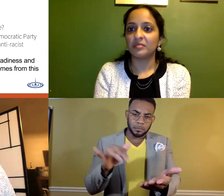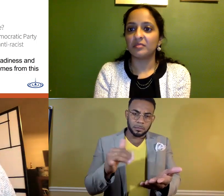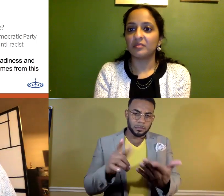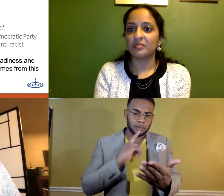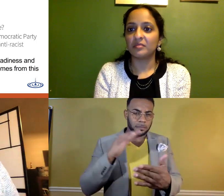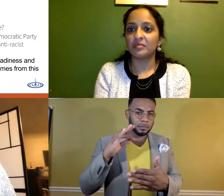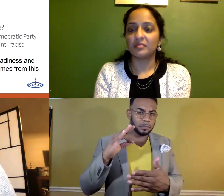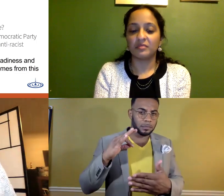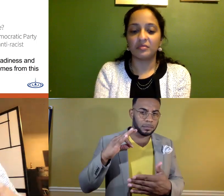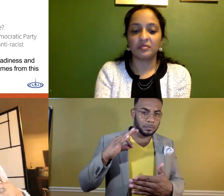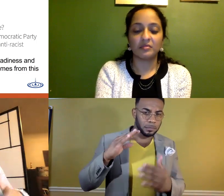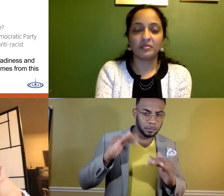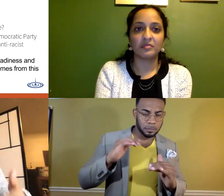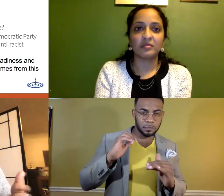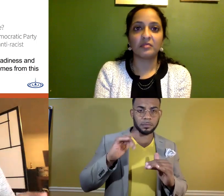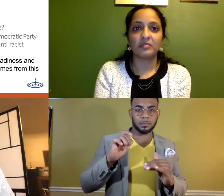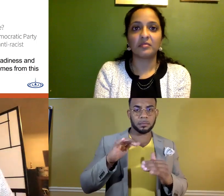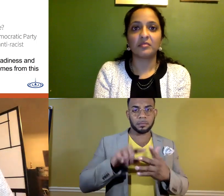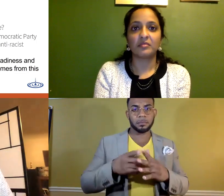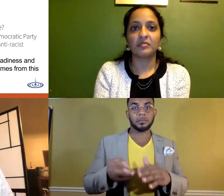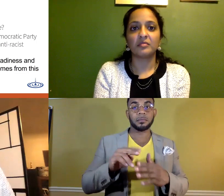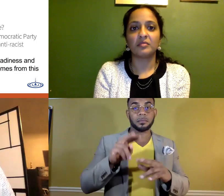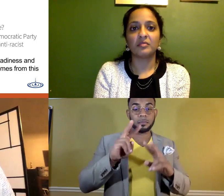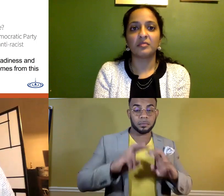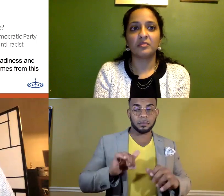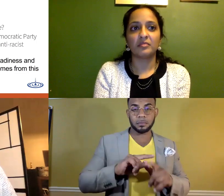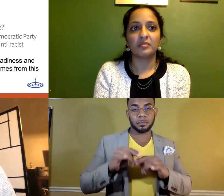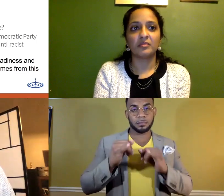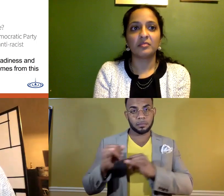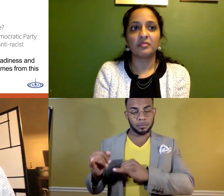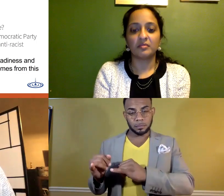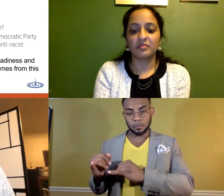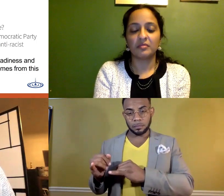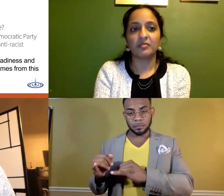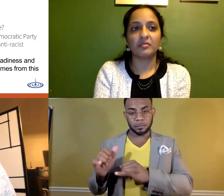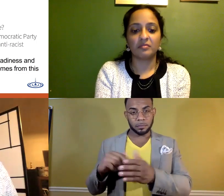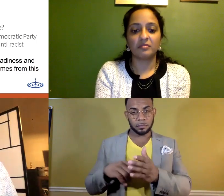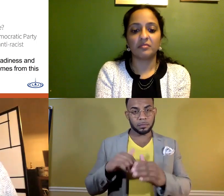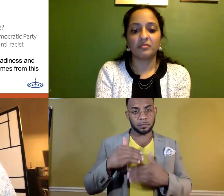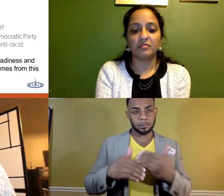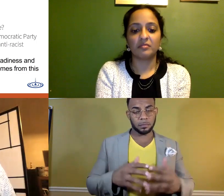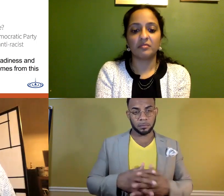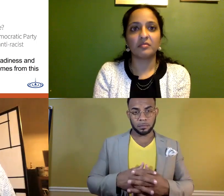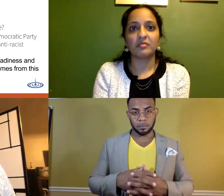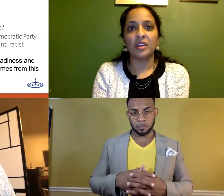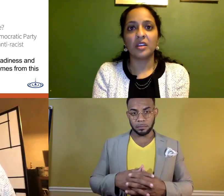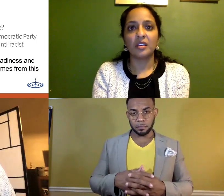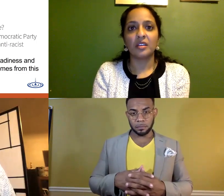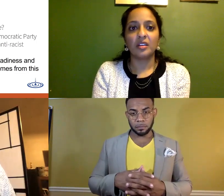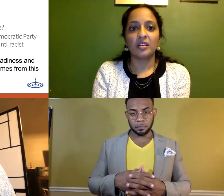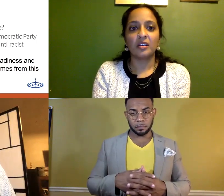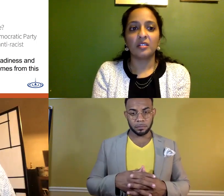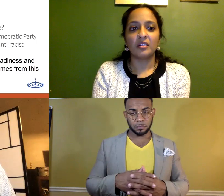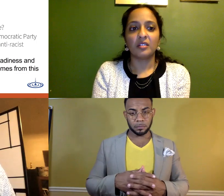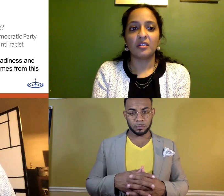be helpful as you begin your own exploration as individuals in this process. And